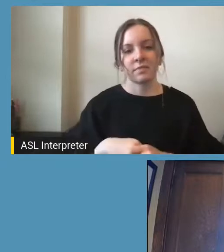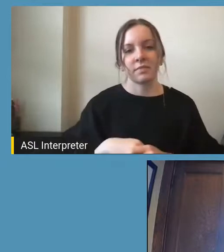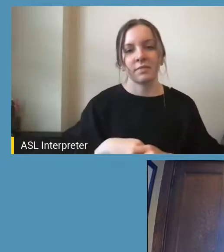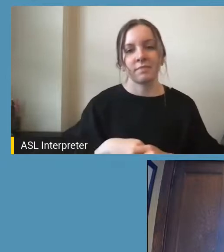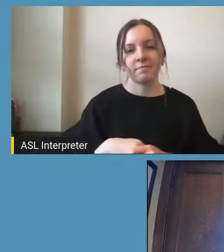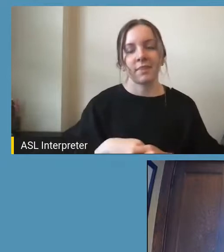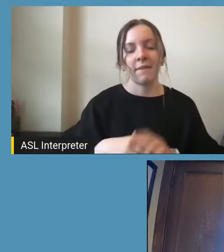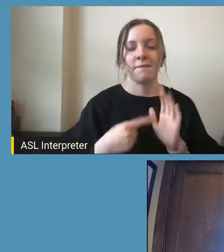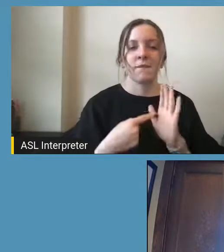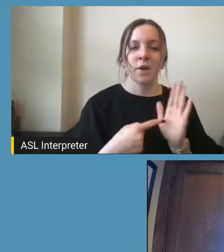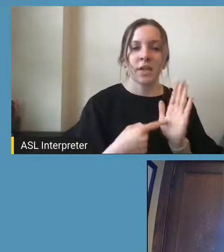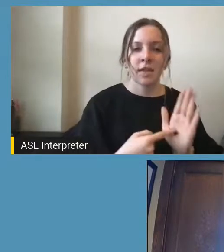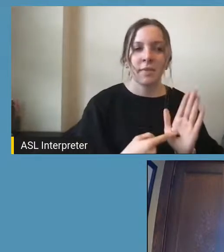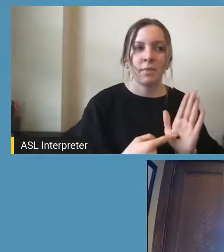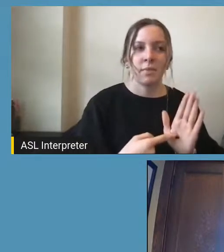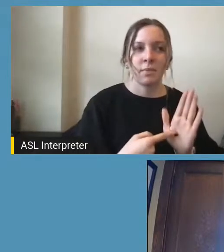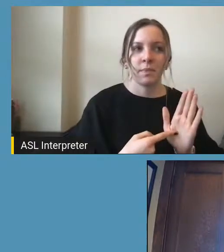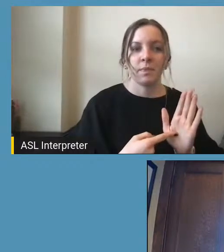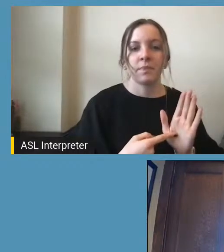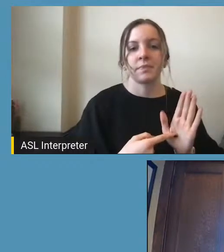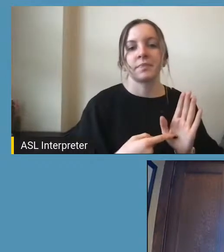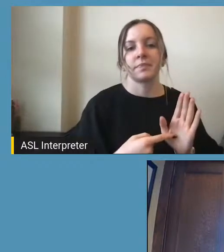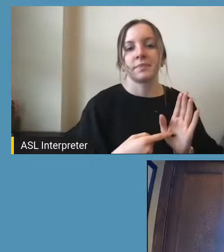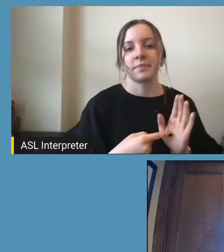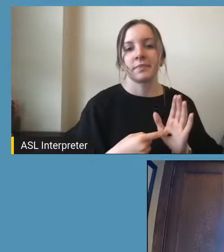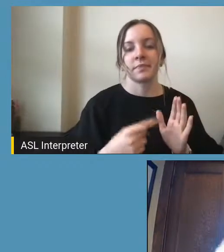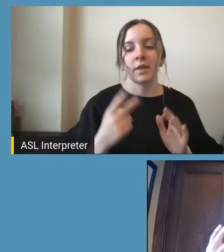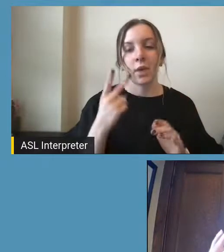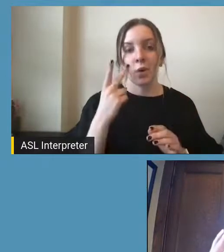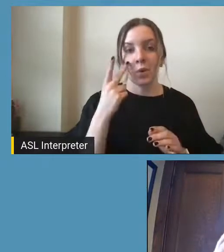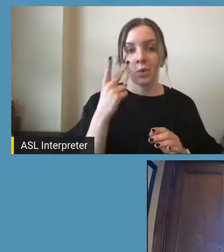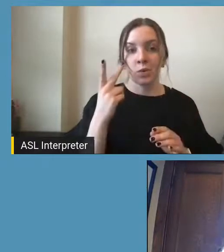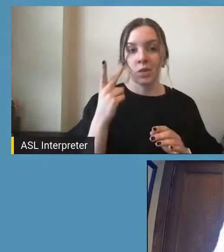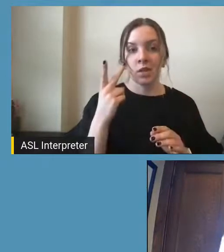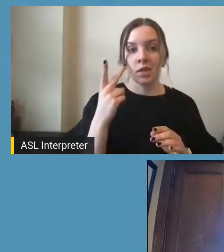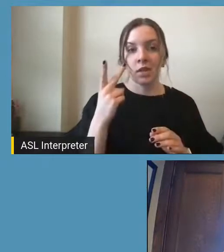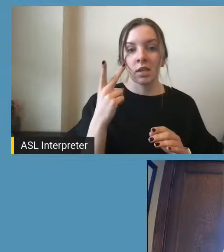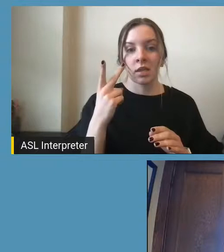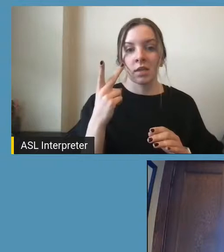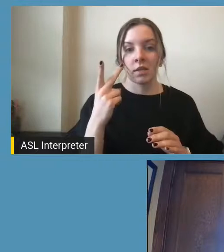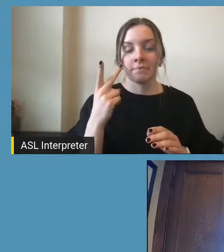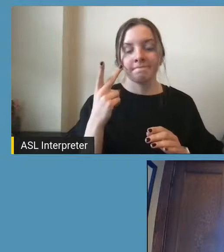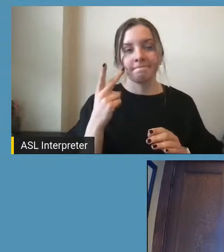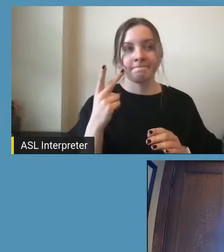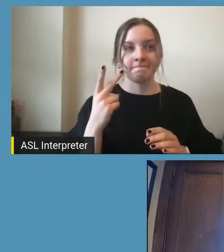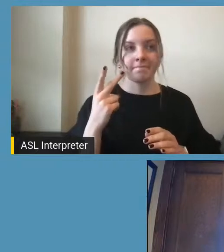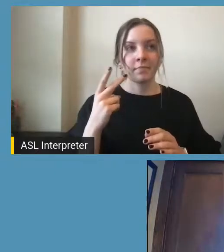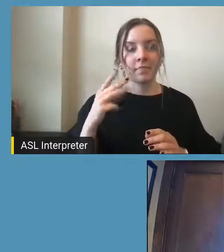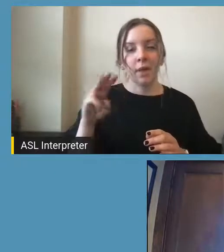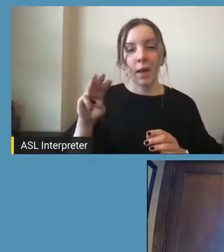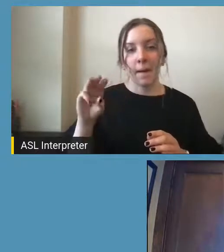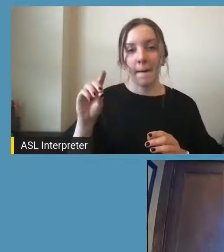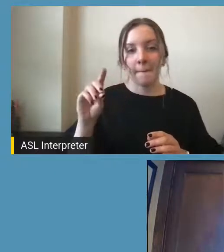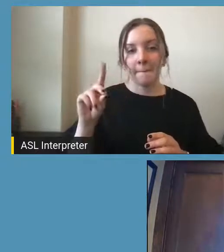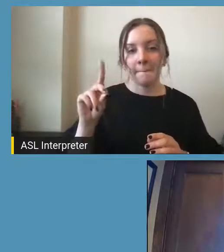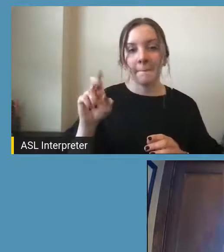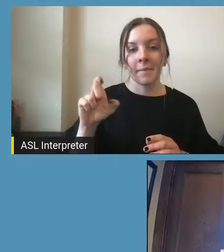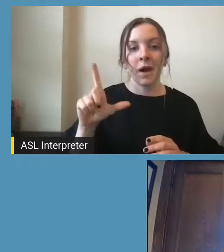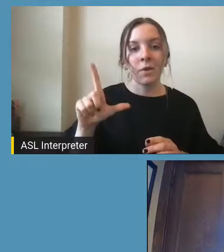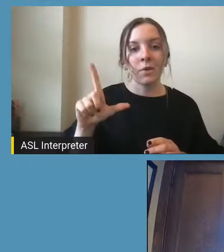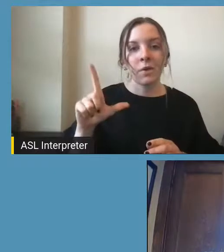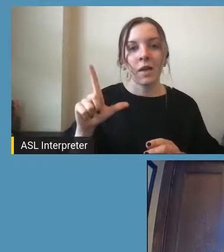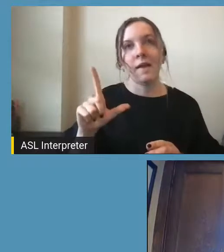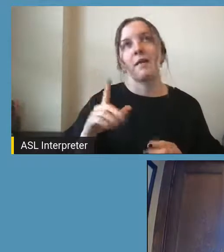mind is when you see actual recreations of one of the pharaoh's faces in 3D, that they've used archaeological